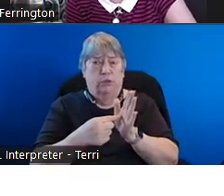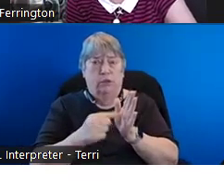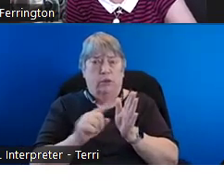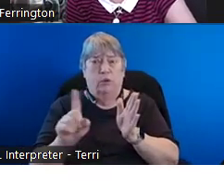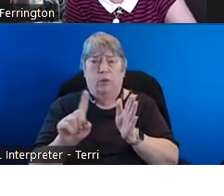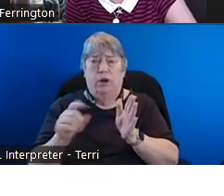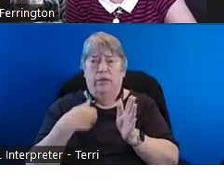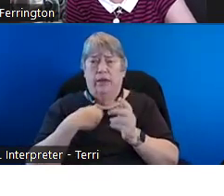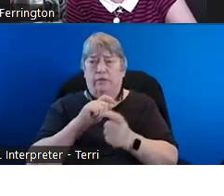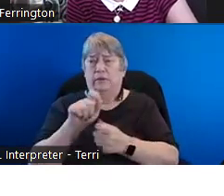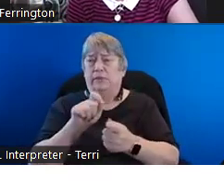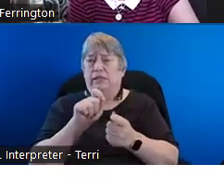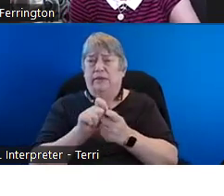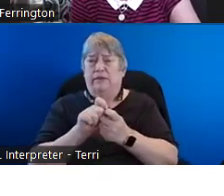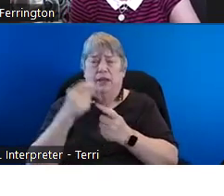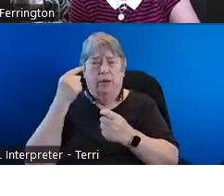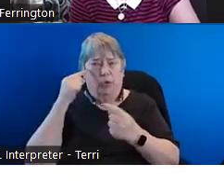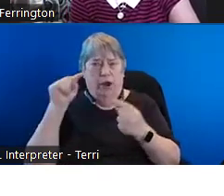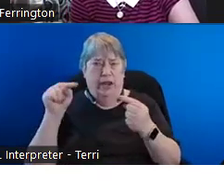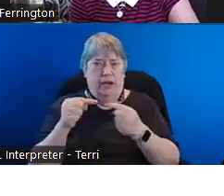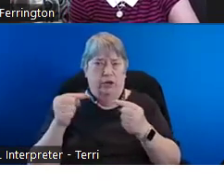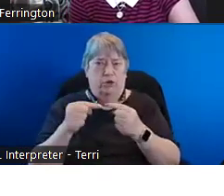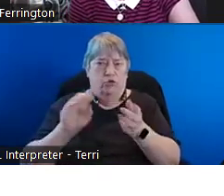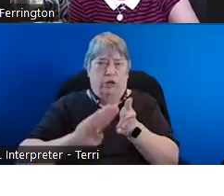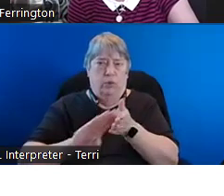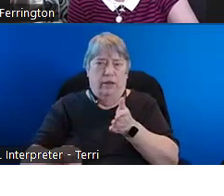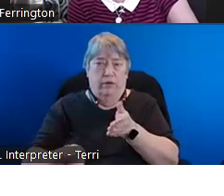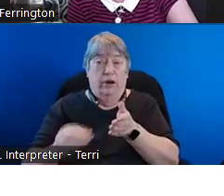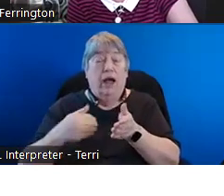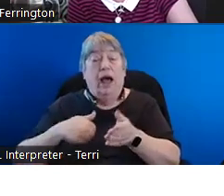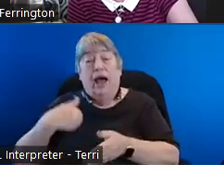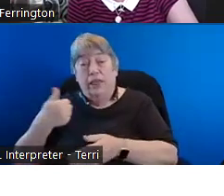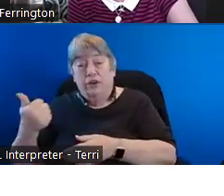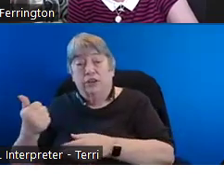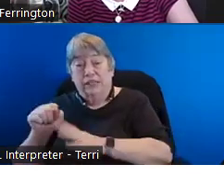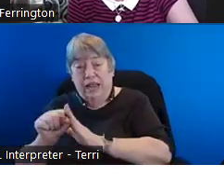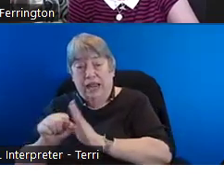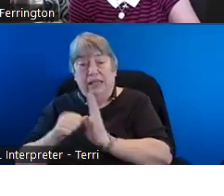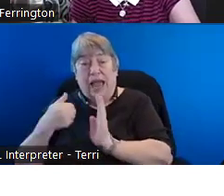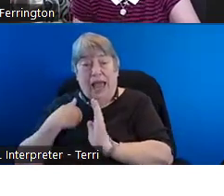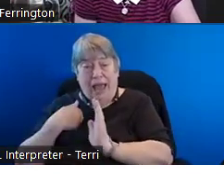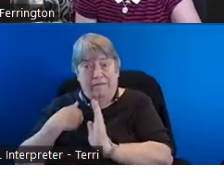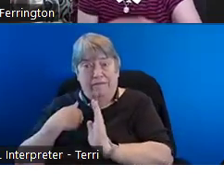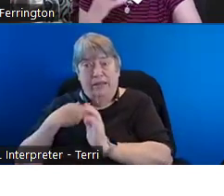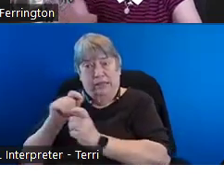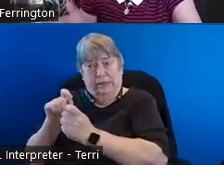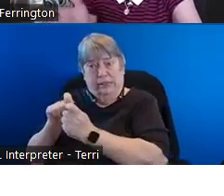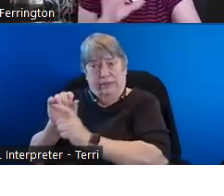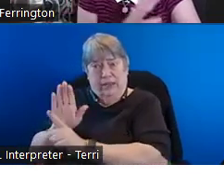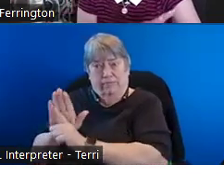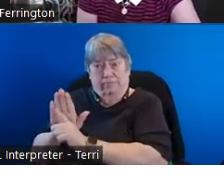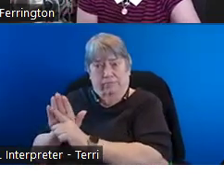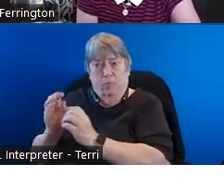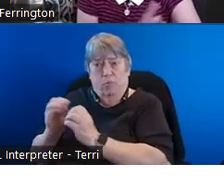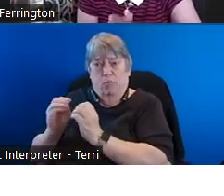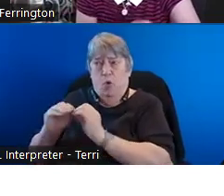specific brain injury waivers. There are other states that have very tailored brain injury services within a more global or